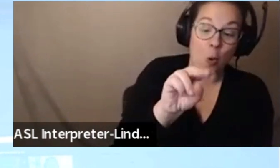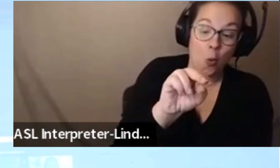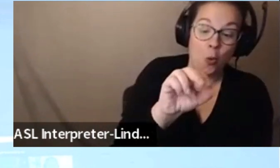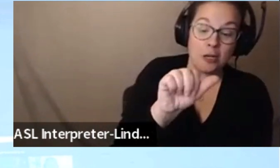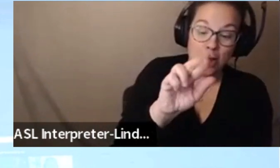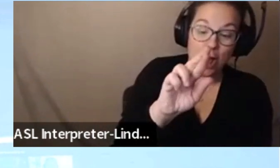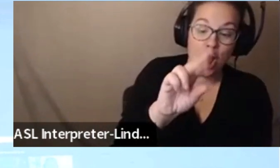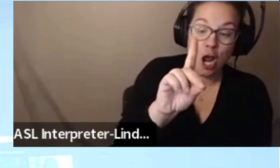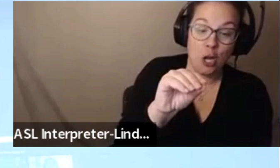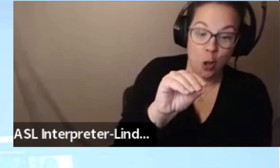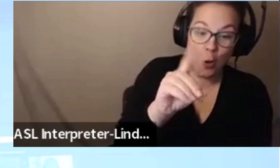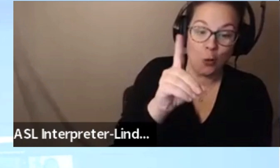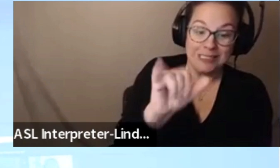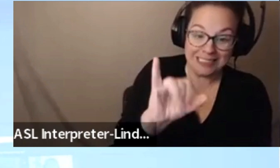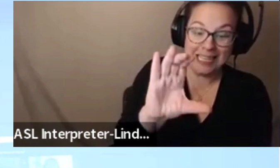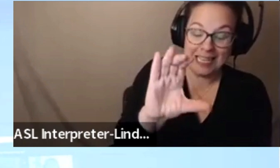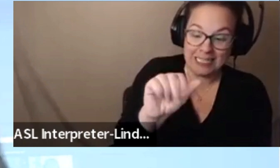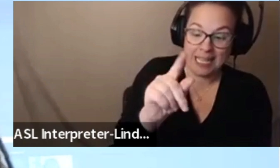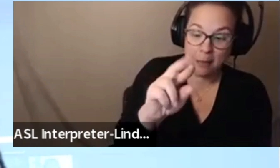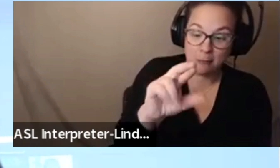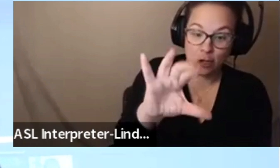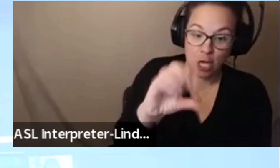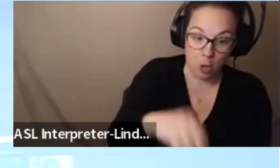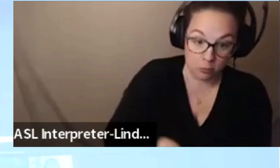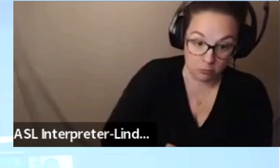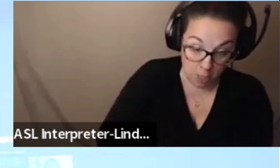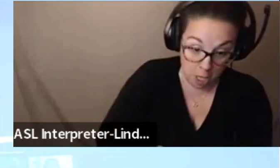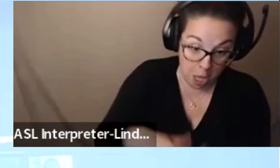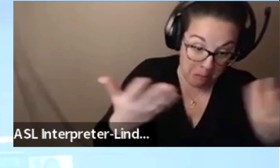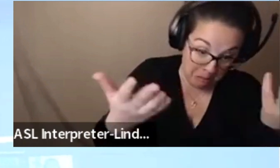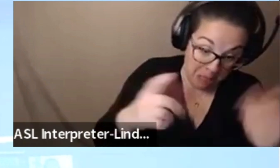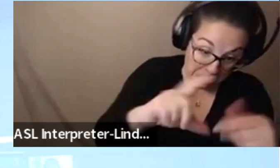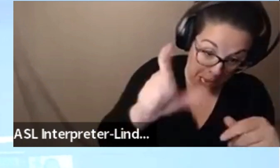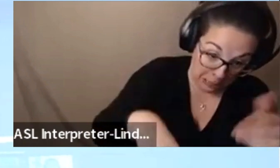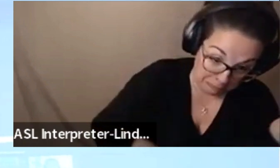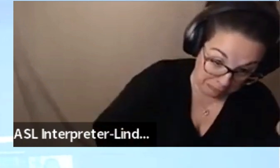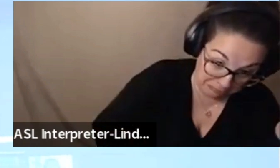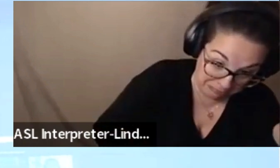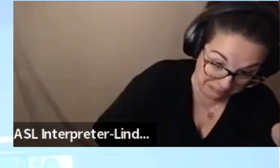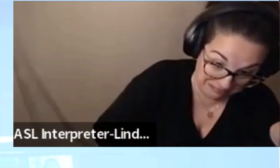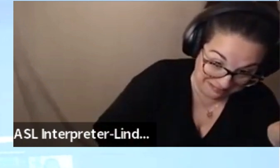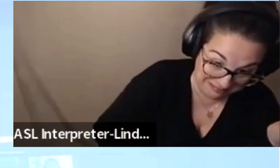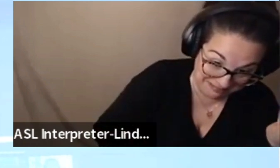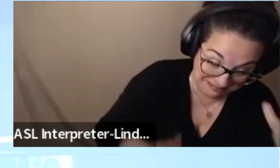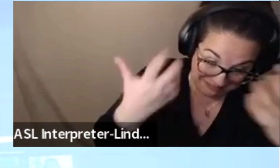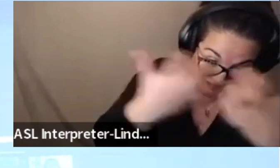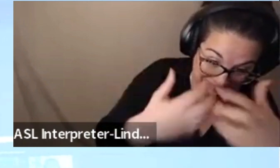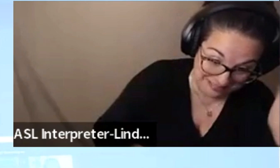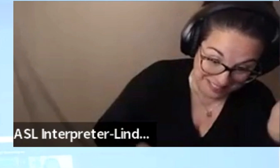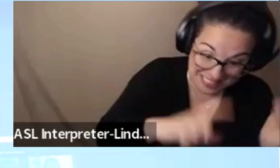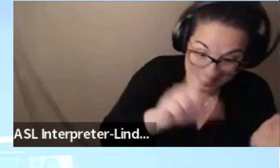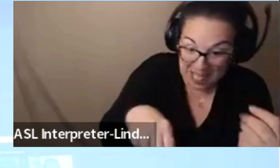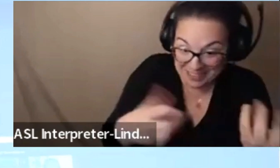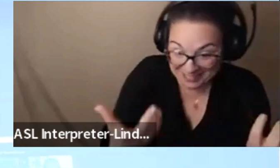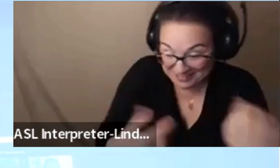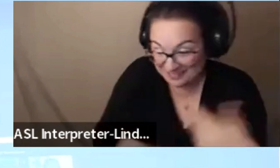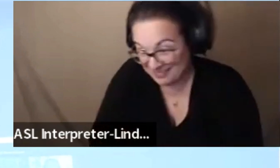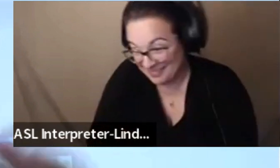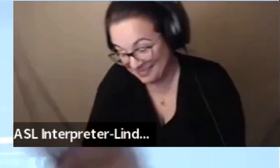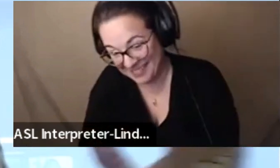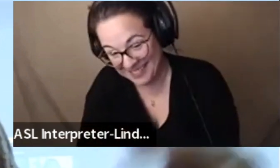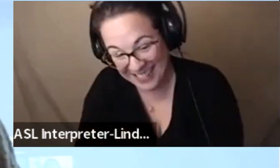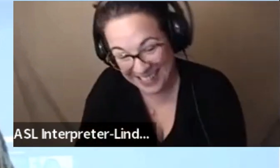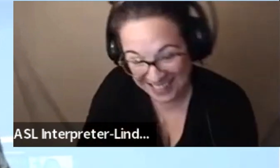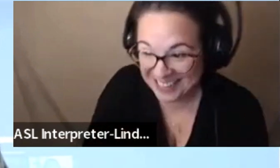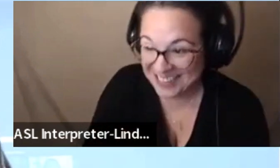right? Half Italian, German Italian, isn't he? But his name is Leonardo DiCaprio. I mean, how Italian do you want him to be? And so